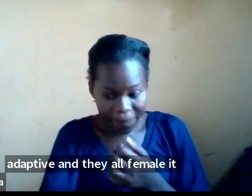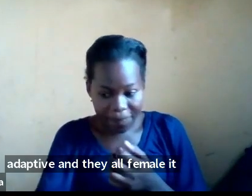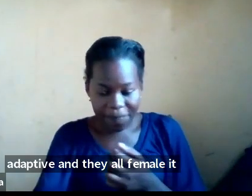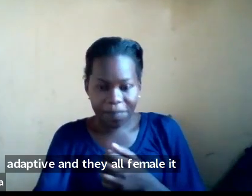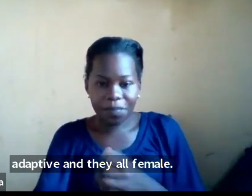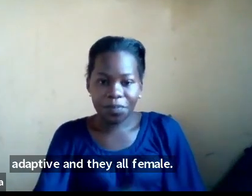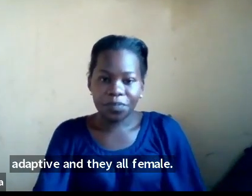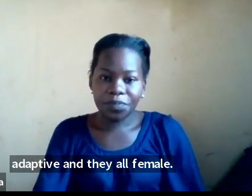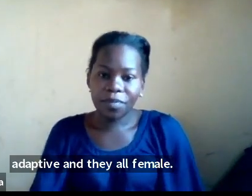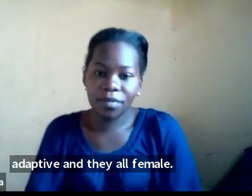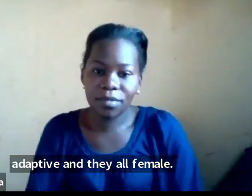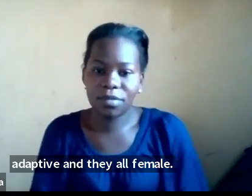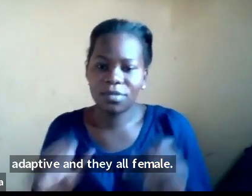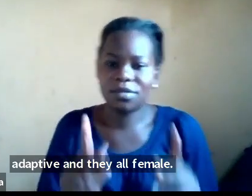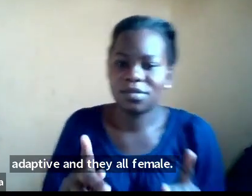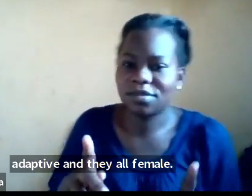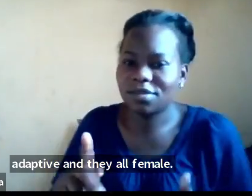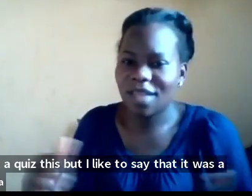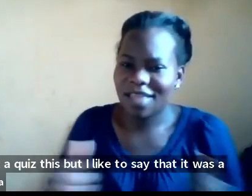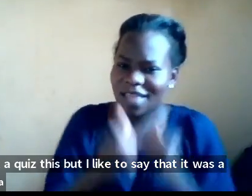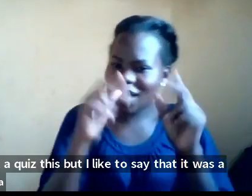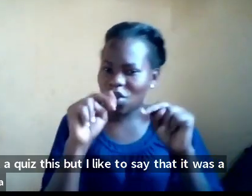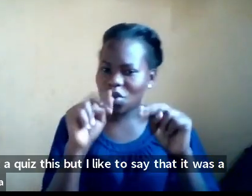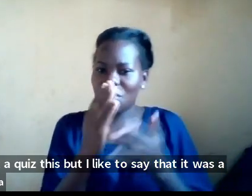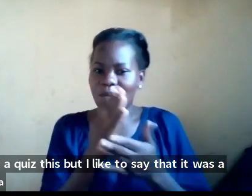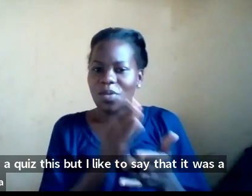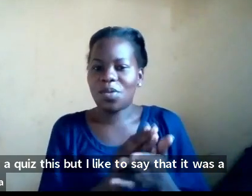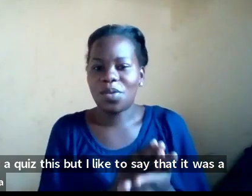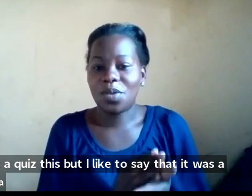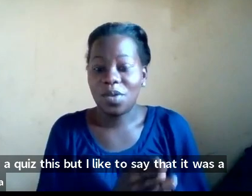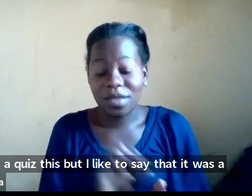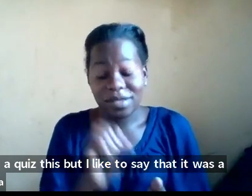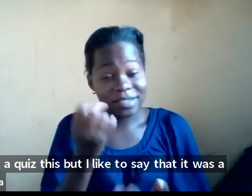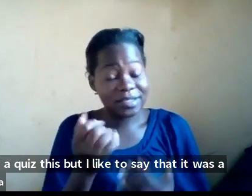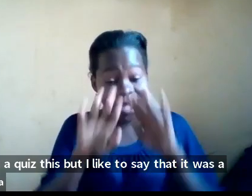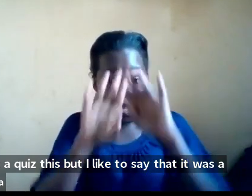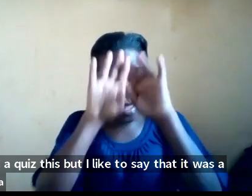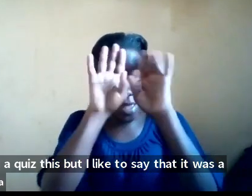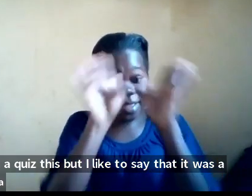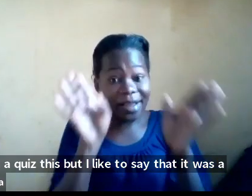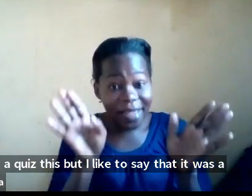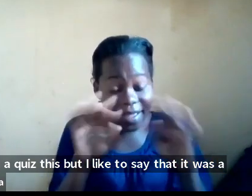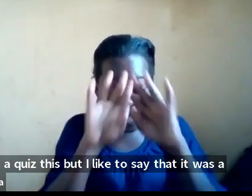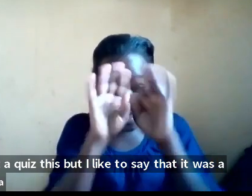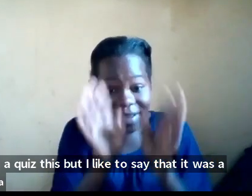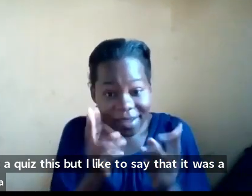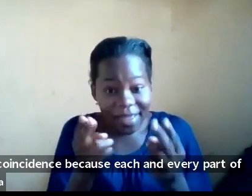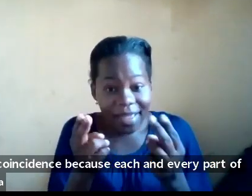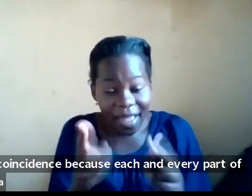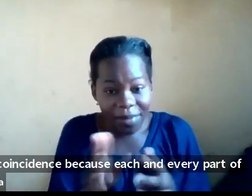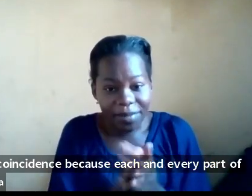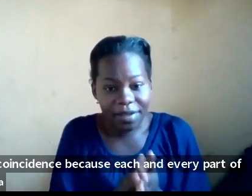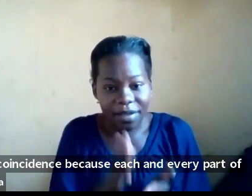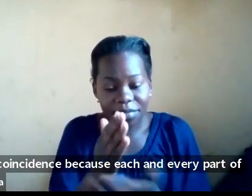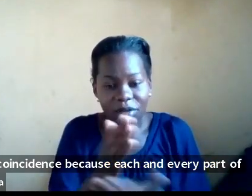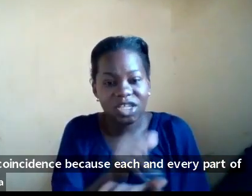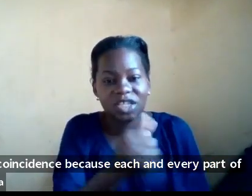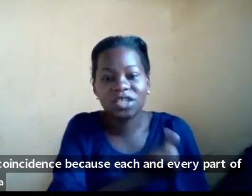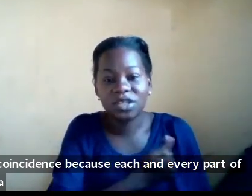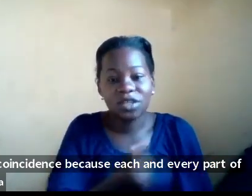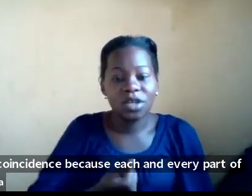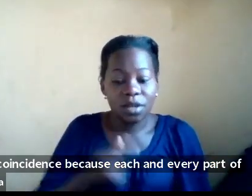It's not a coincidence, but I like to say that it was a brilliant coincidence, because each and every part of each and every one of the ladies that are part of this